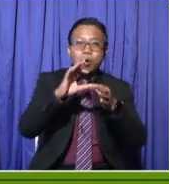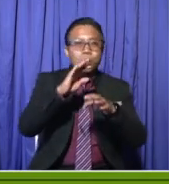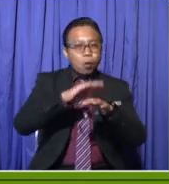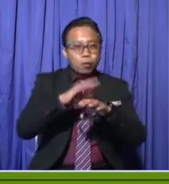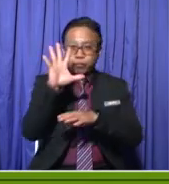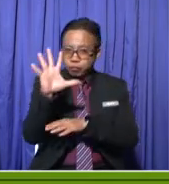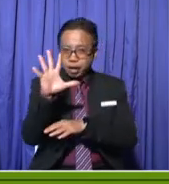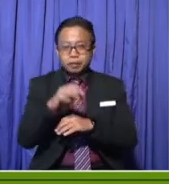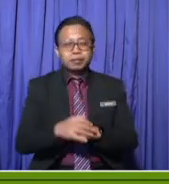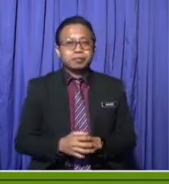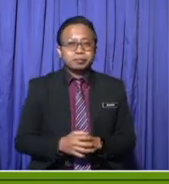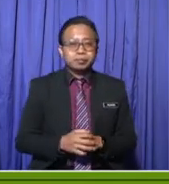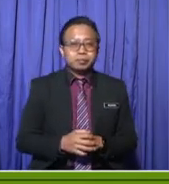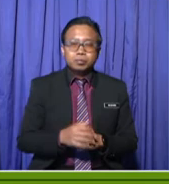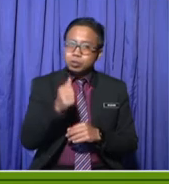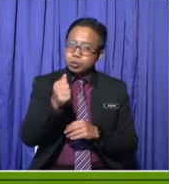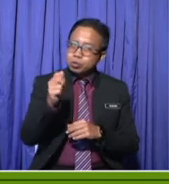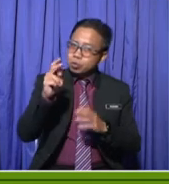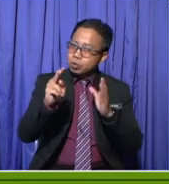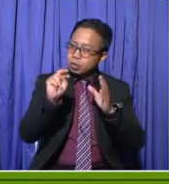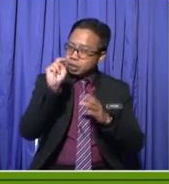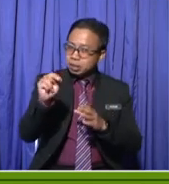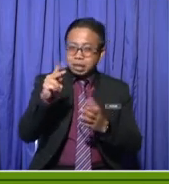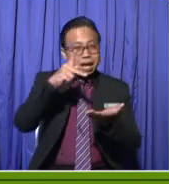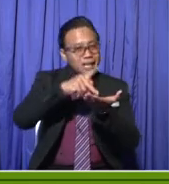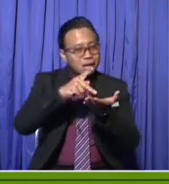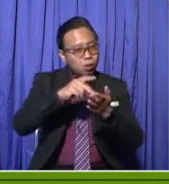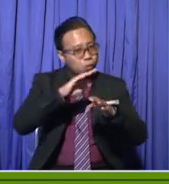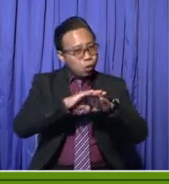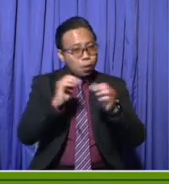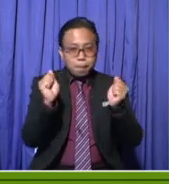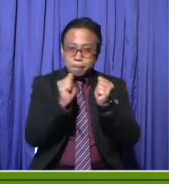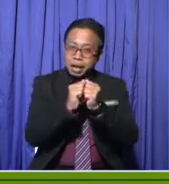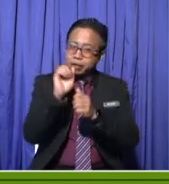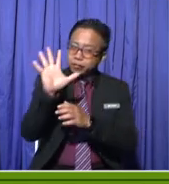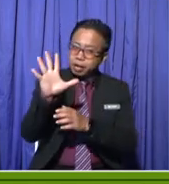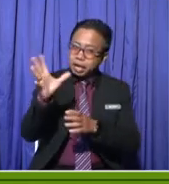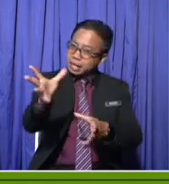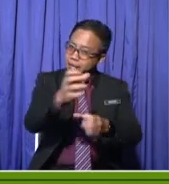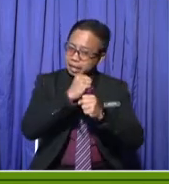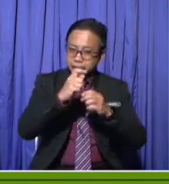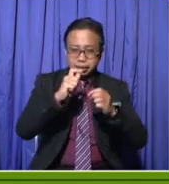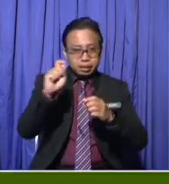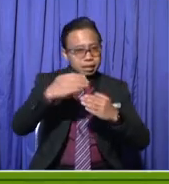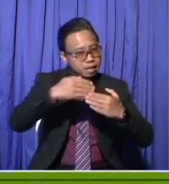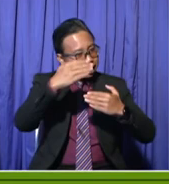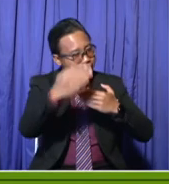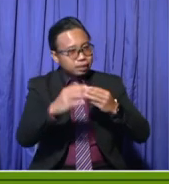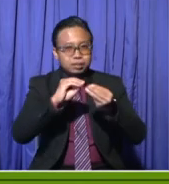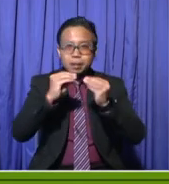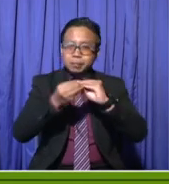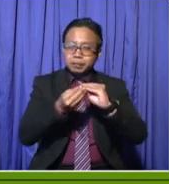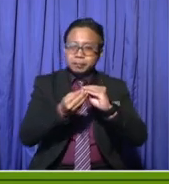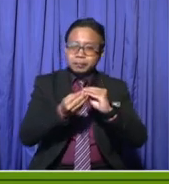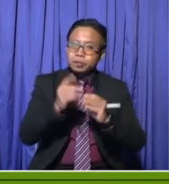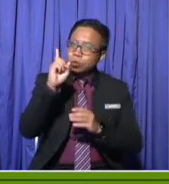5. You need to count on by 5 to get the next number.